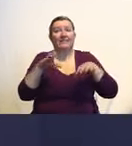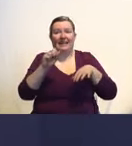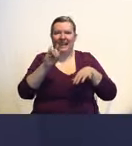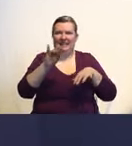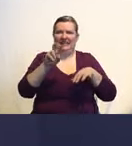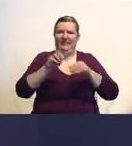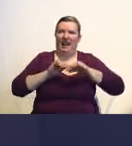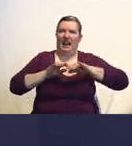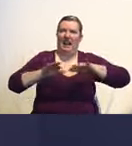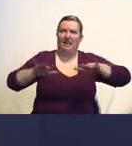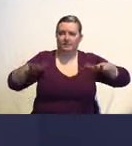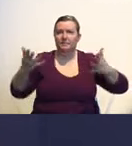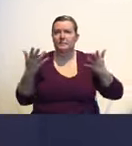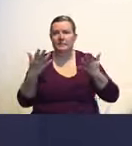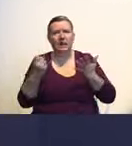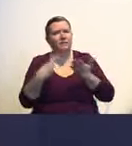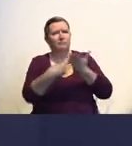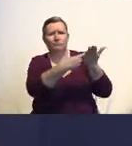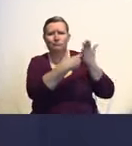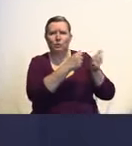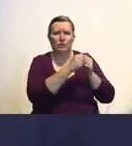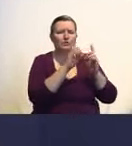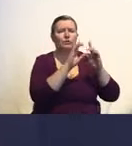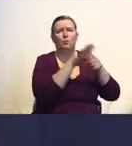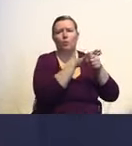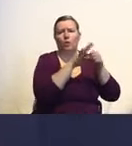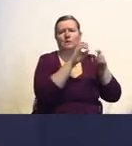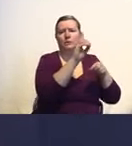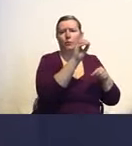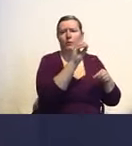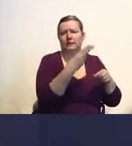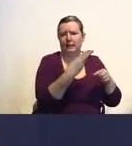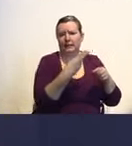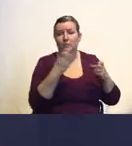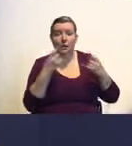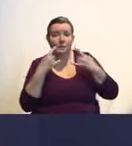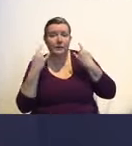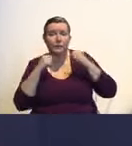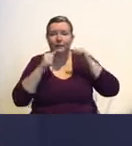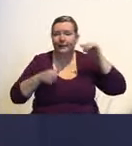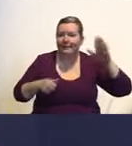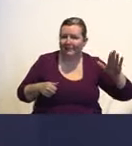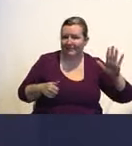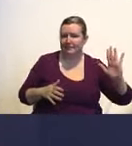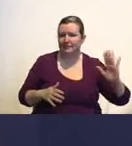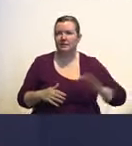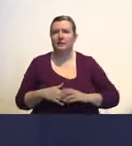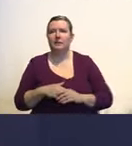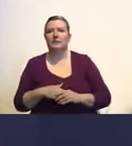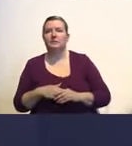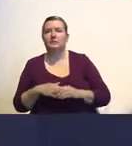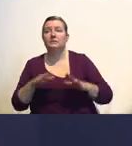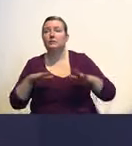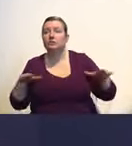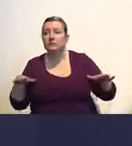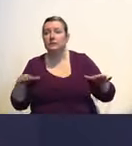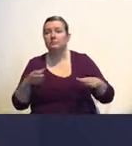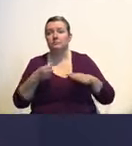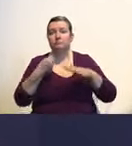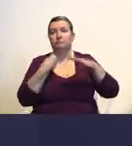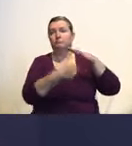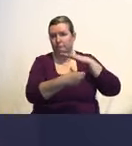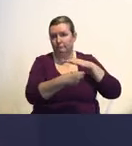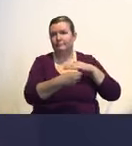department. After returning from isolation or quarantine, the department recommends that children and staff who return to